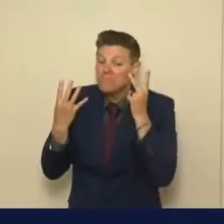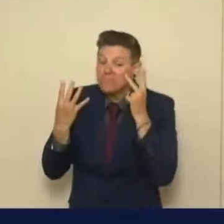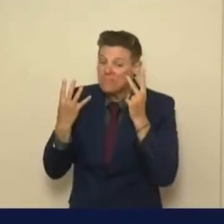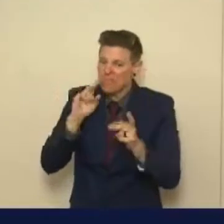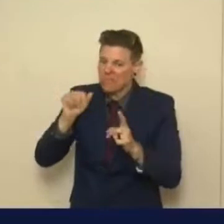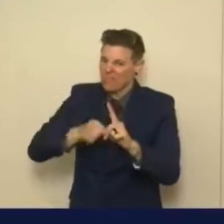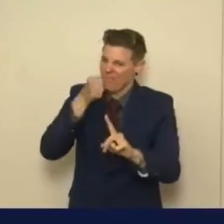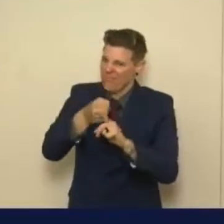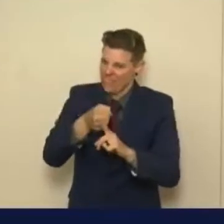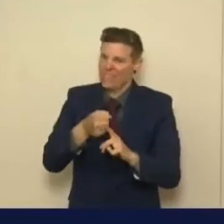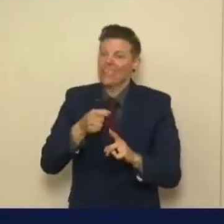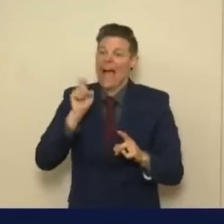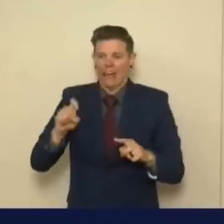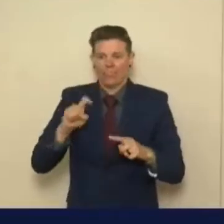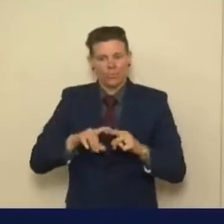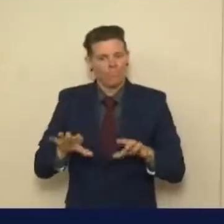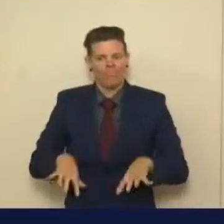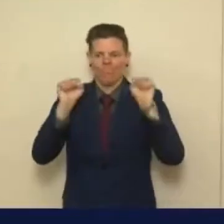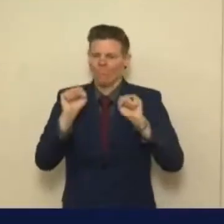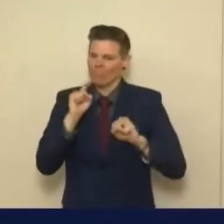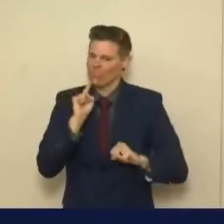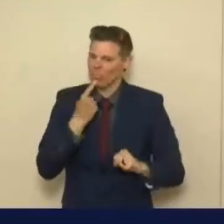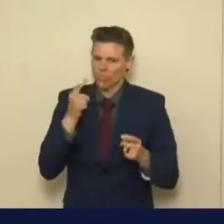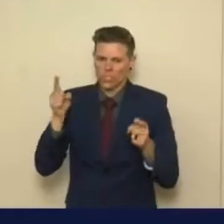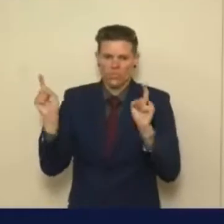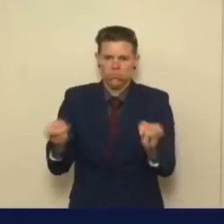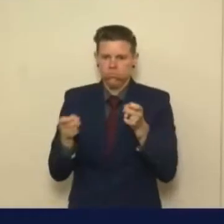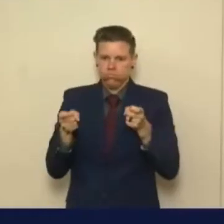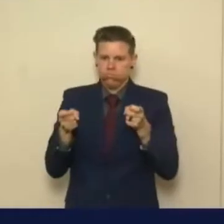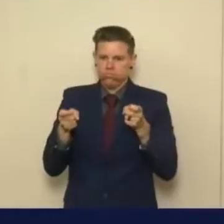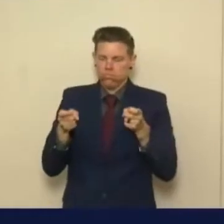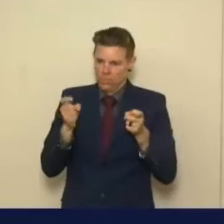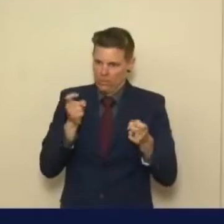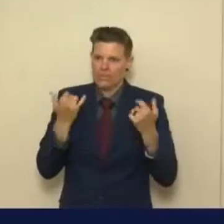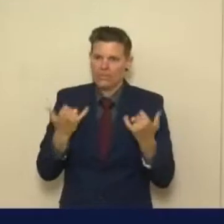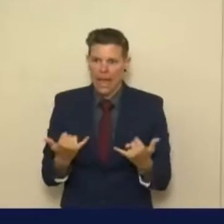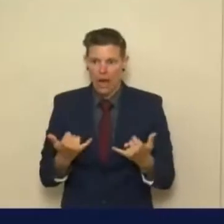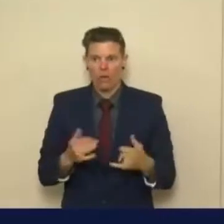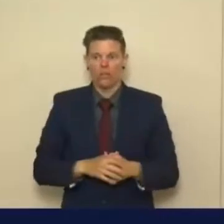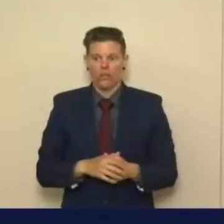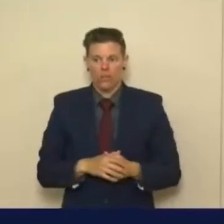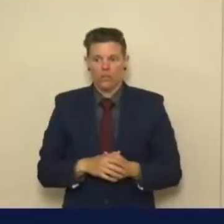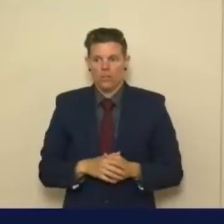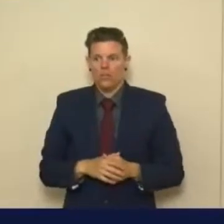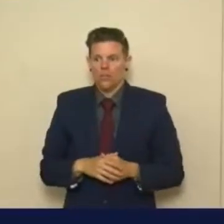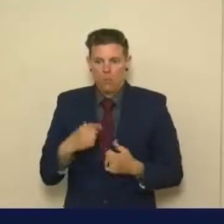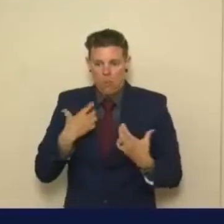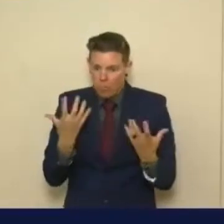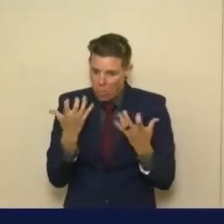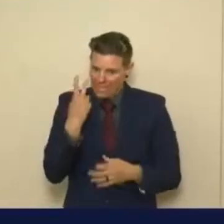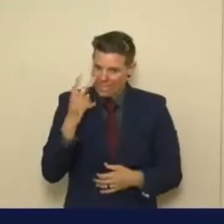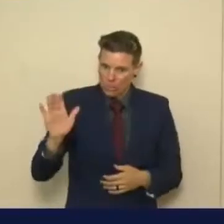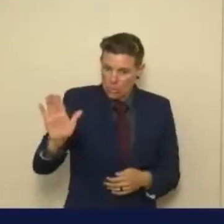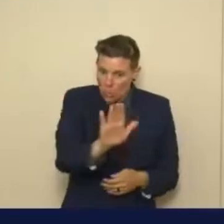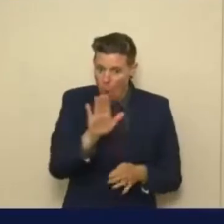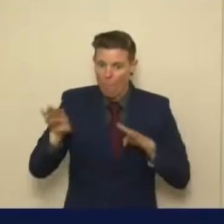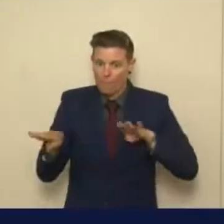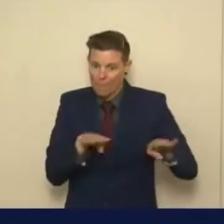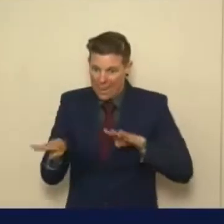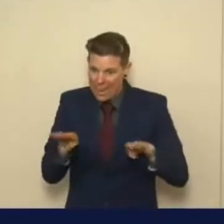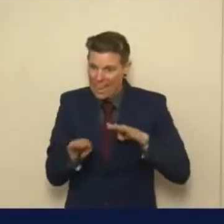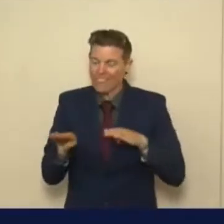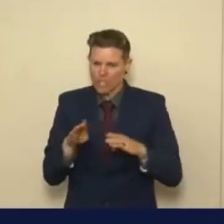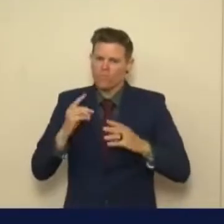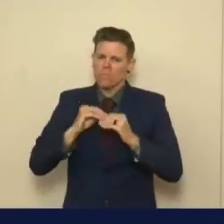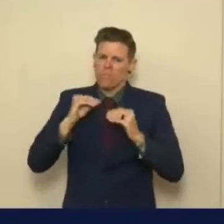and if we don't see increased personal behaviors that limit transmission and